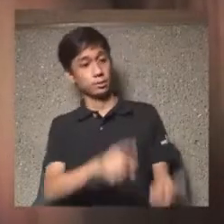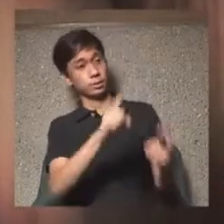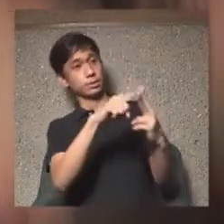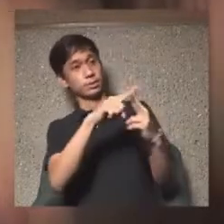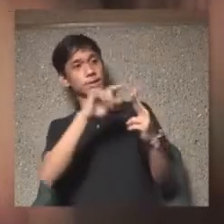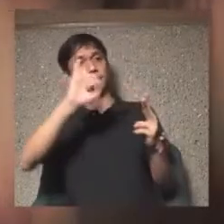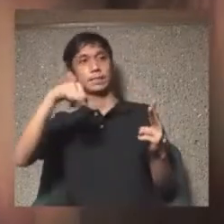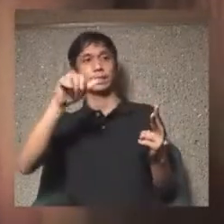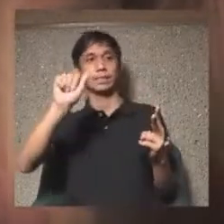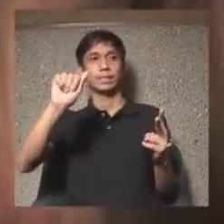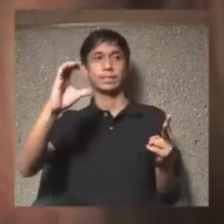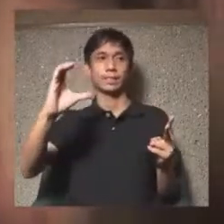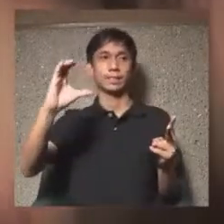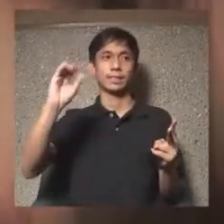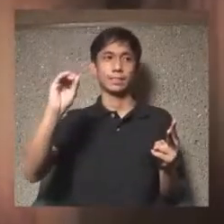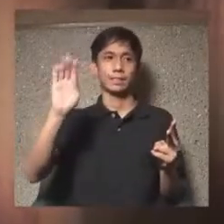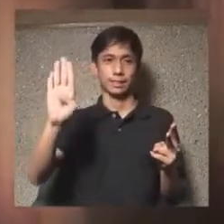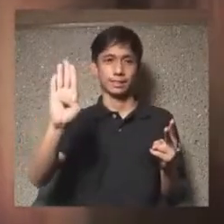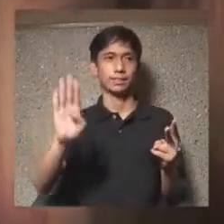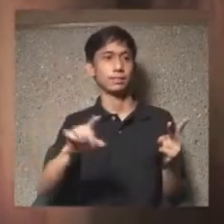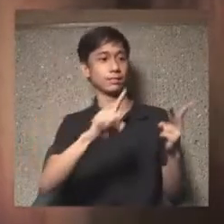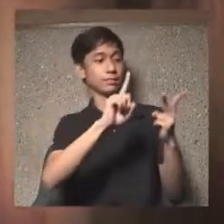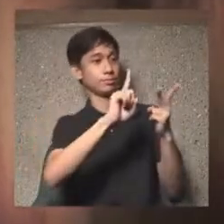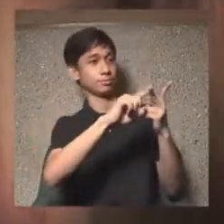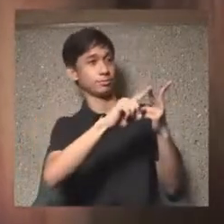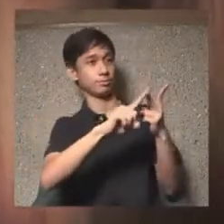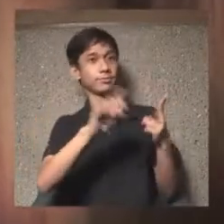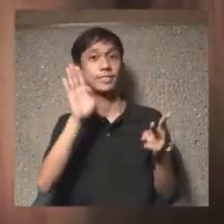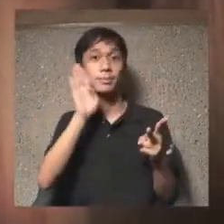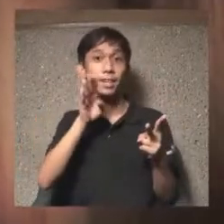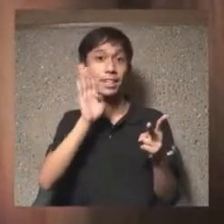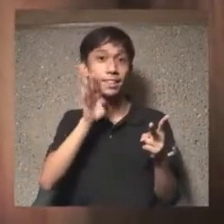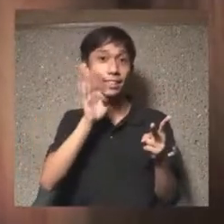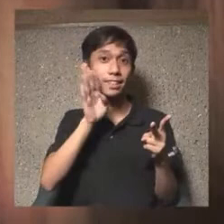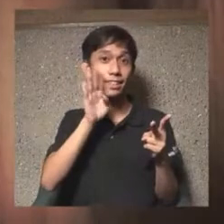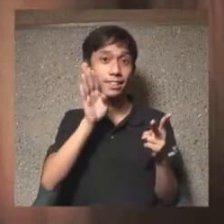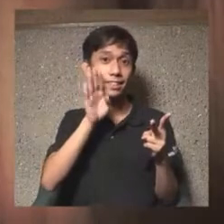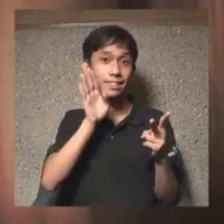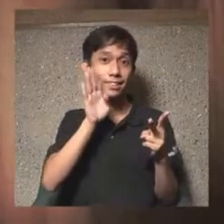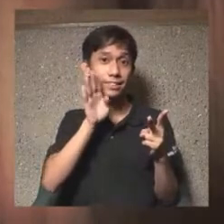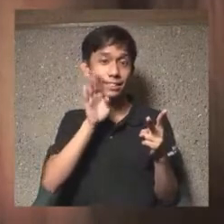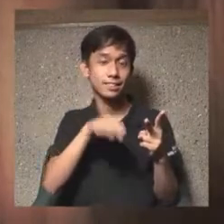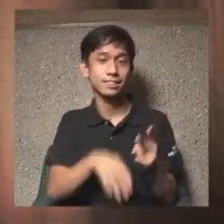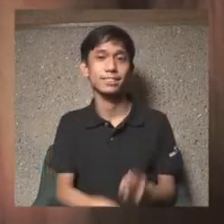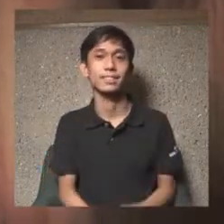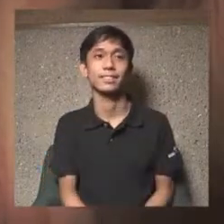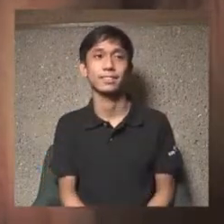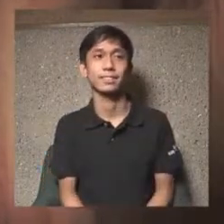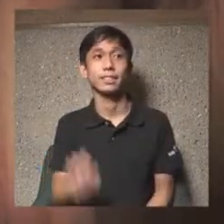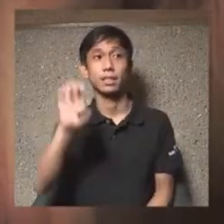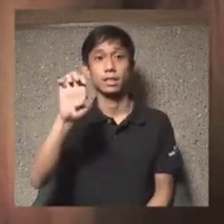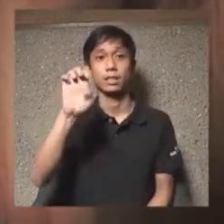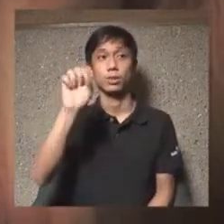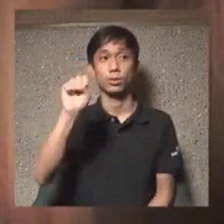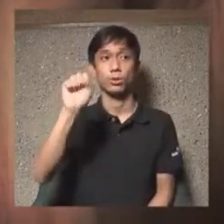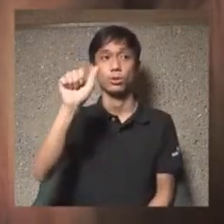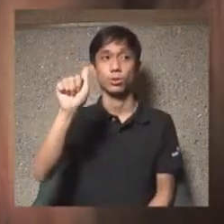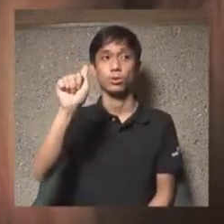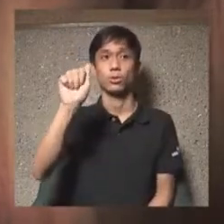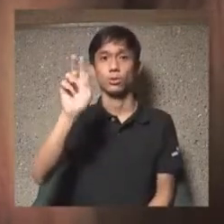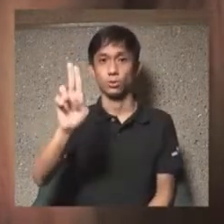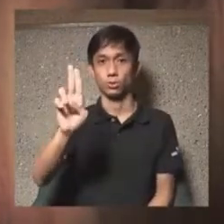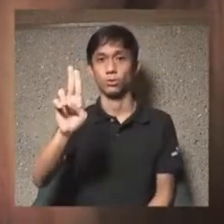wrestling so much with his brother Esau, and not Esau, iba, that's different. But first, you